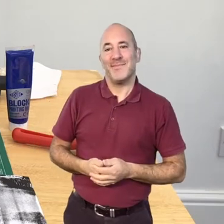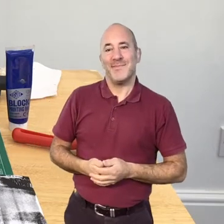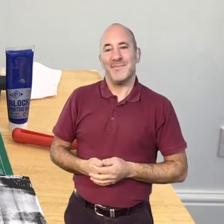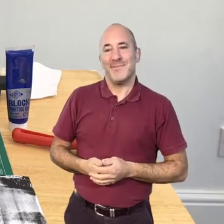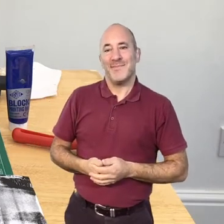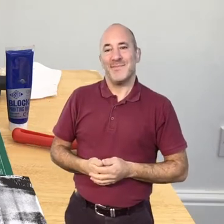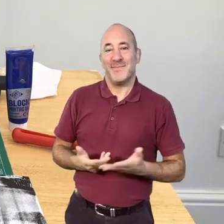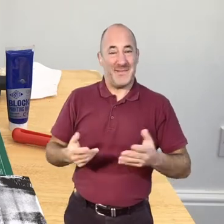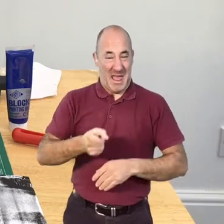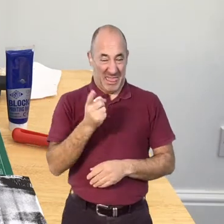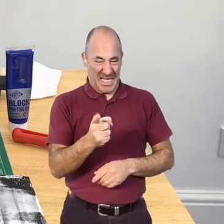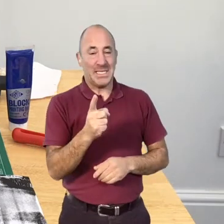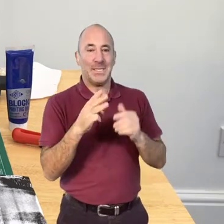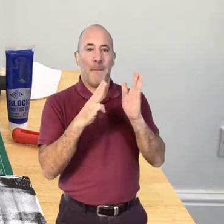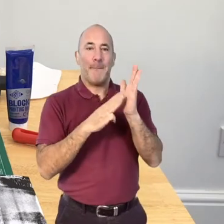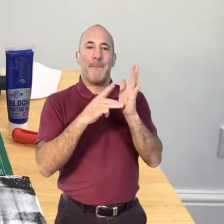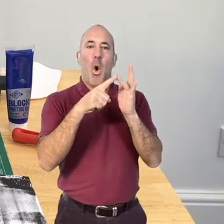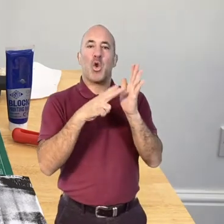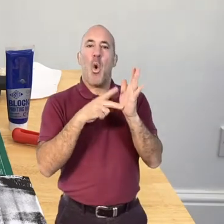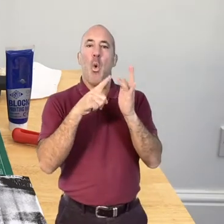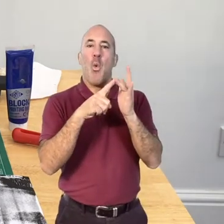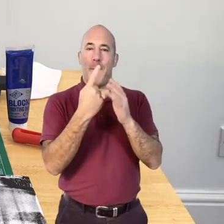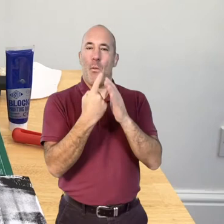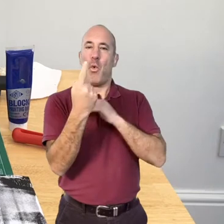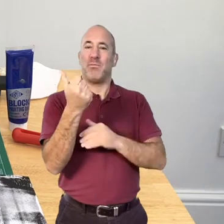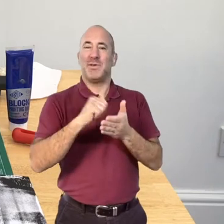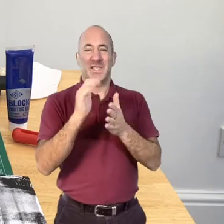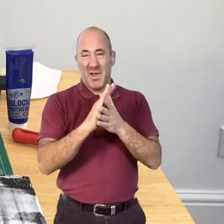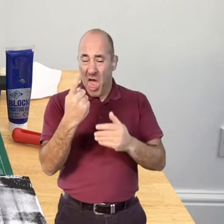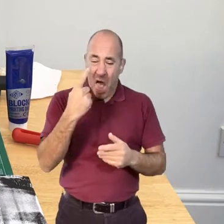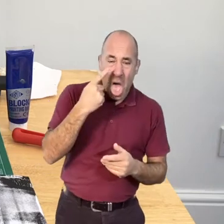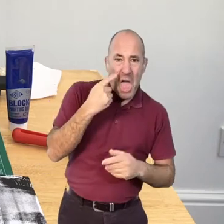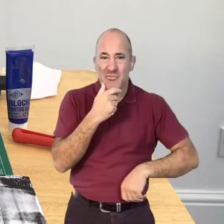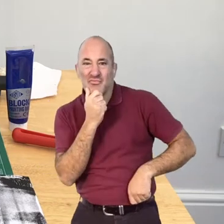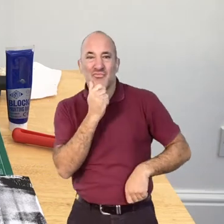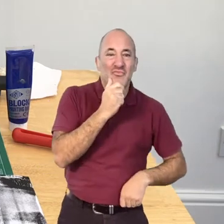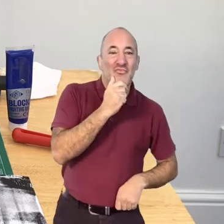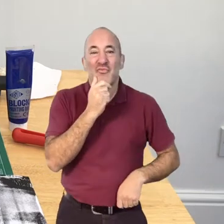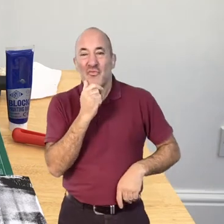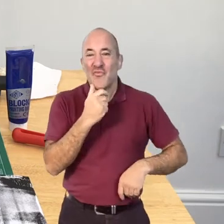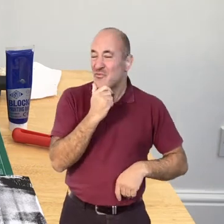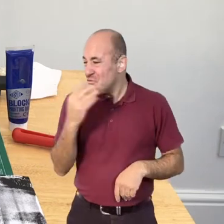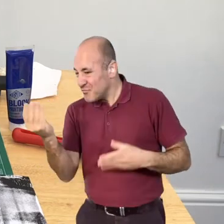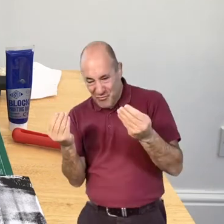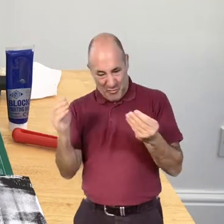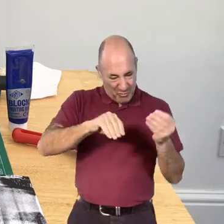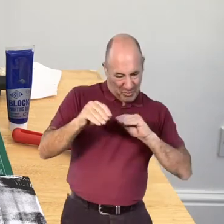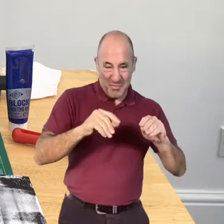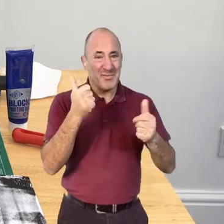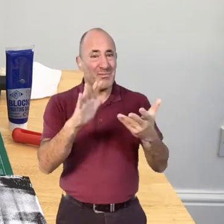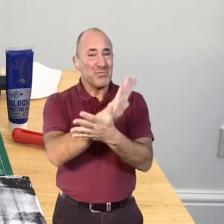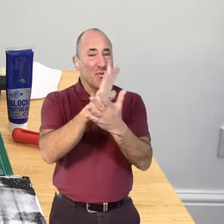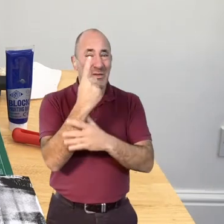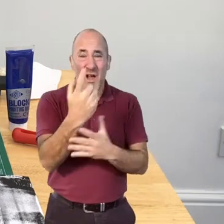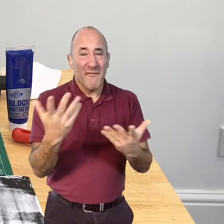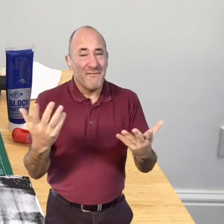And that's the thing about monoprinting. It's just about experimenting, having a look around, see what you have, and just have